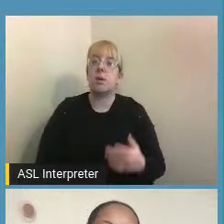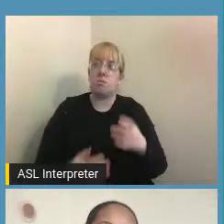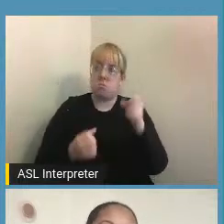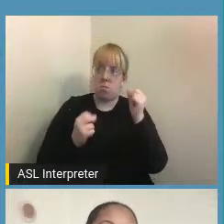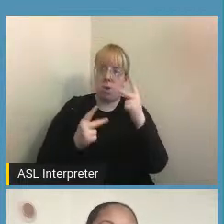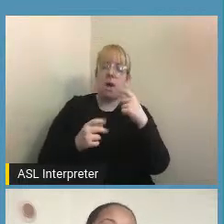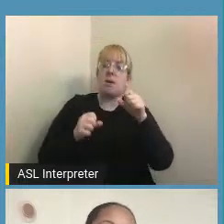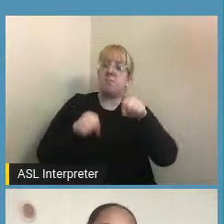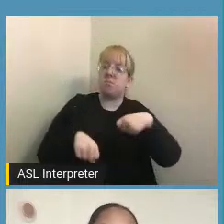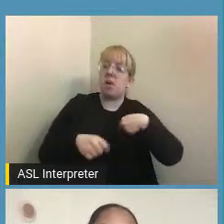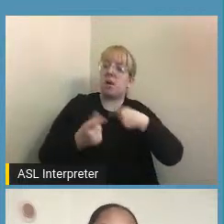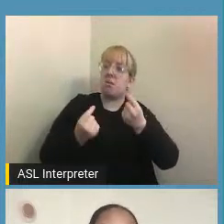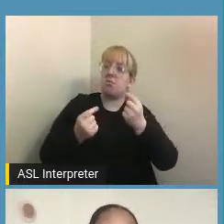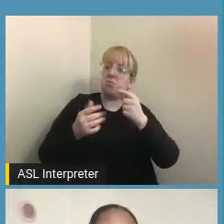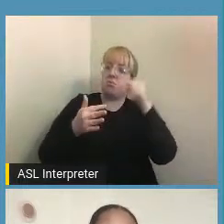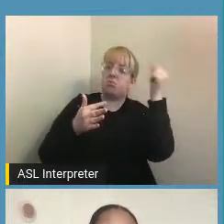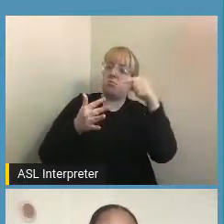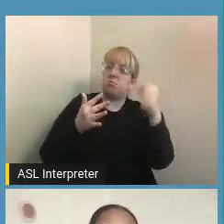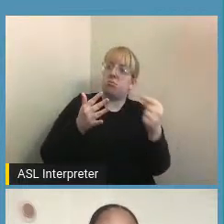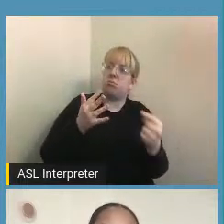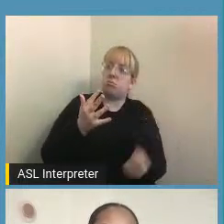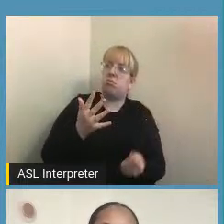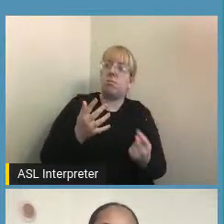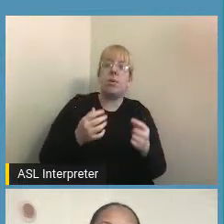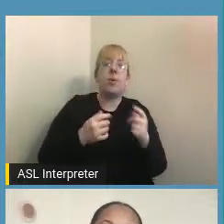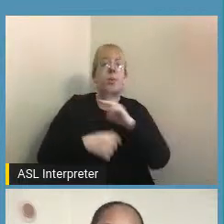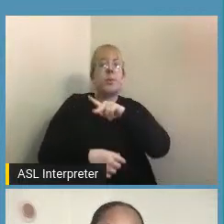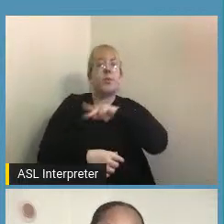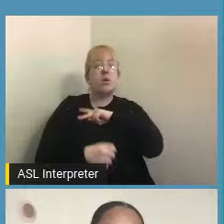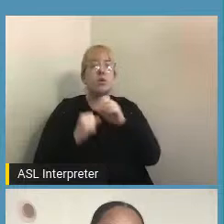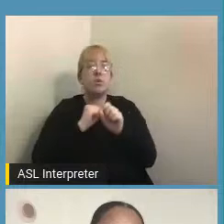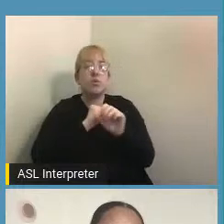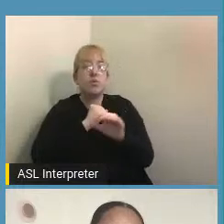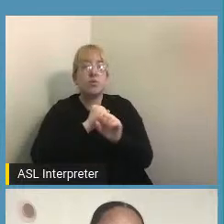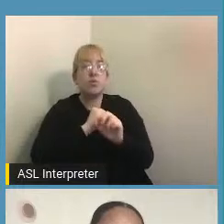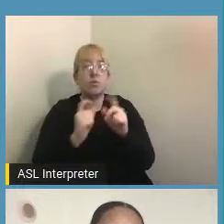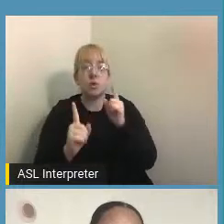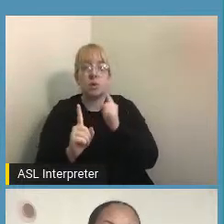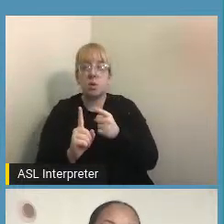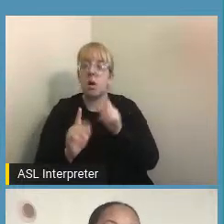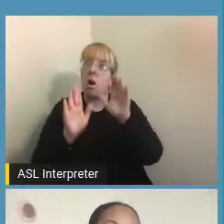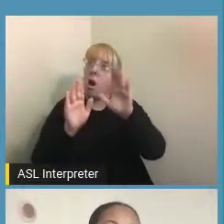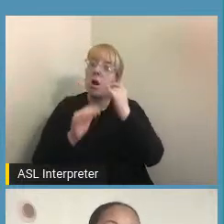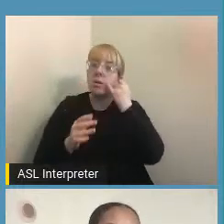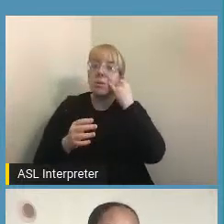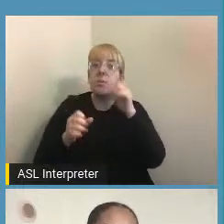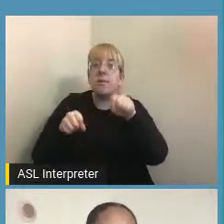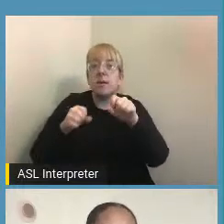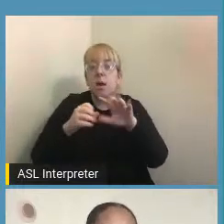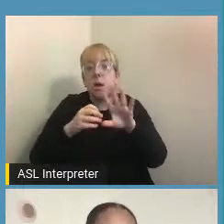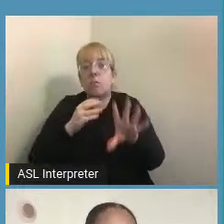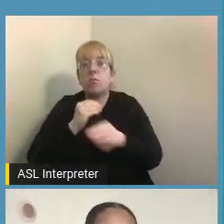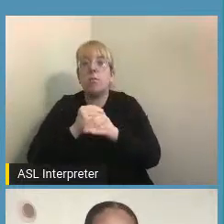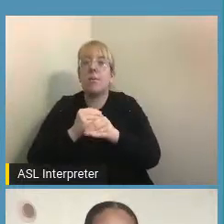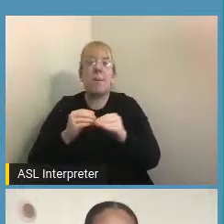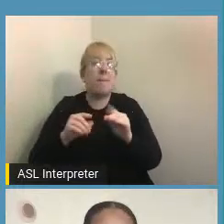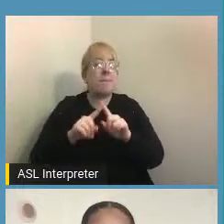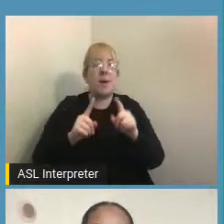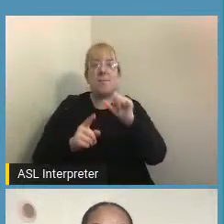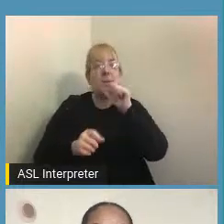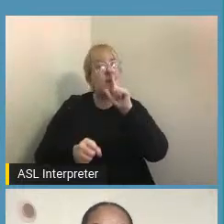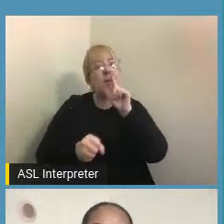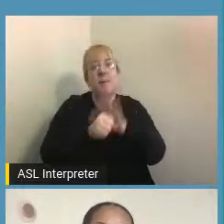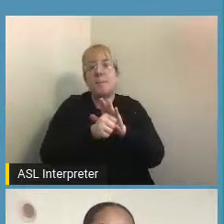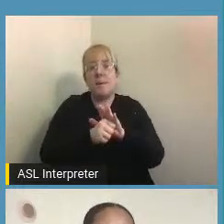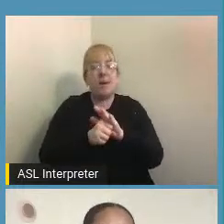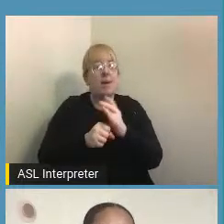And then I set a personal stretch goal for myself and say, it would be great if I could add this in, but I'm not going to commit to doing that to